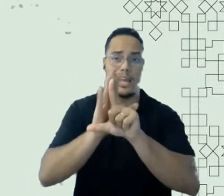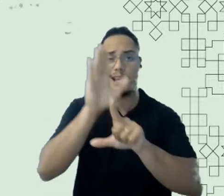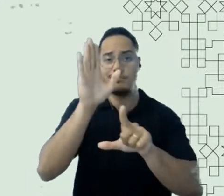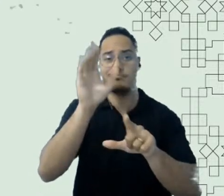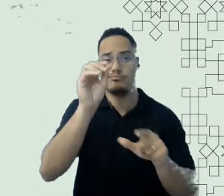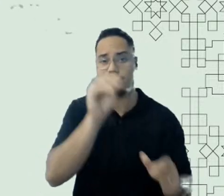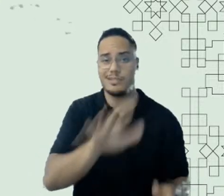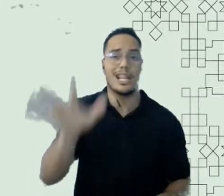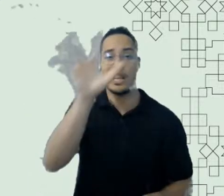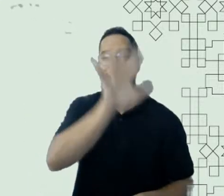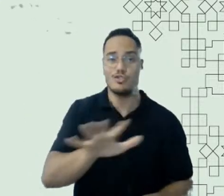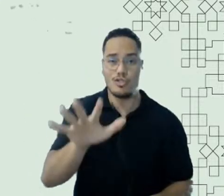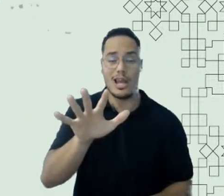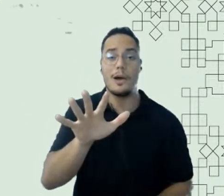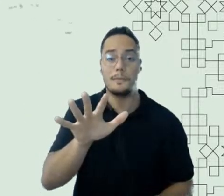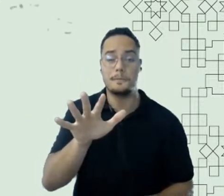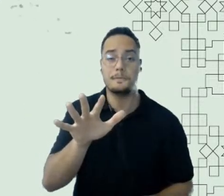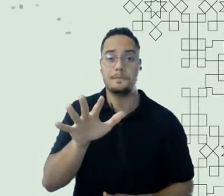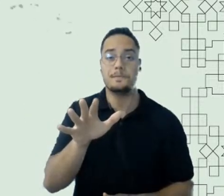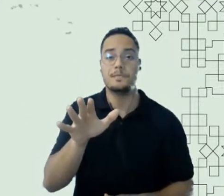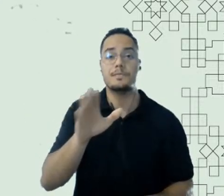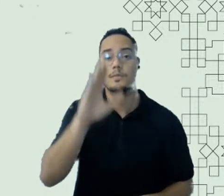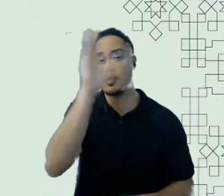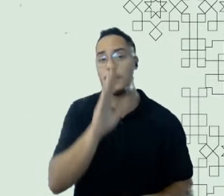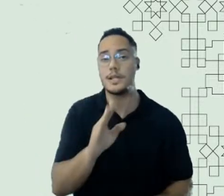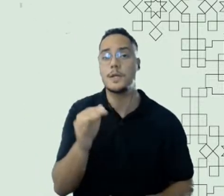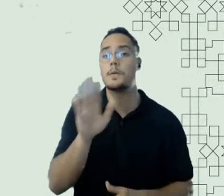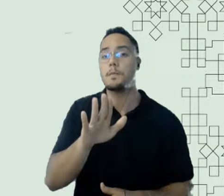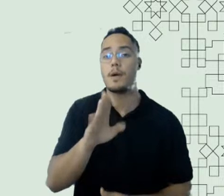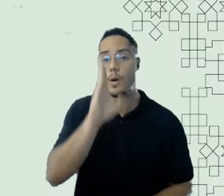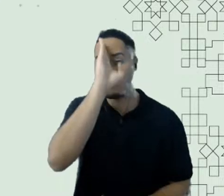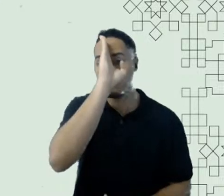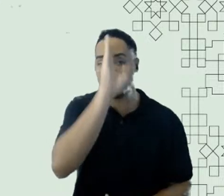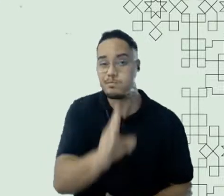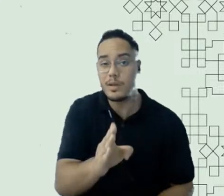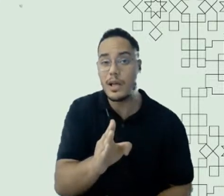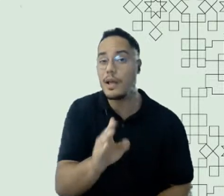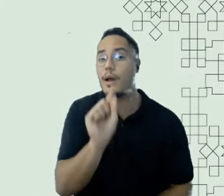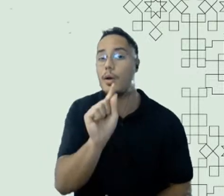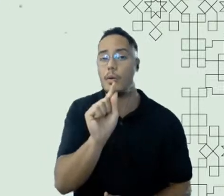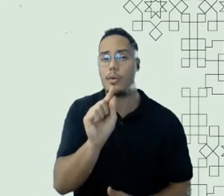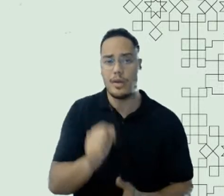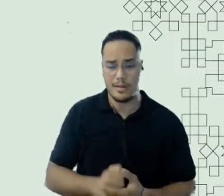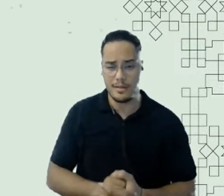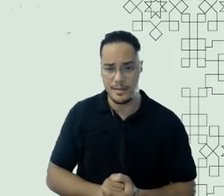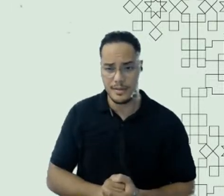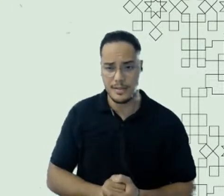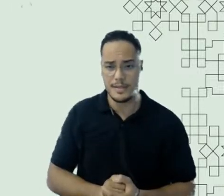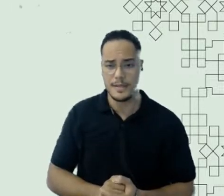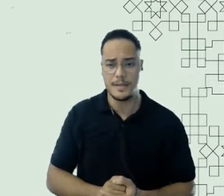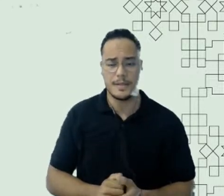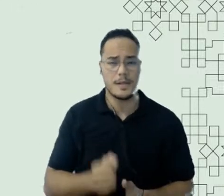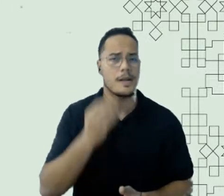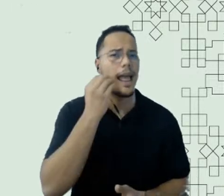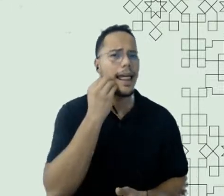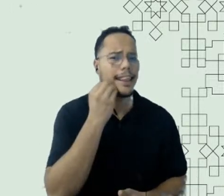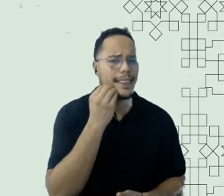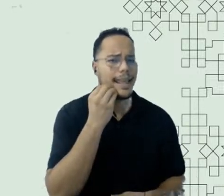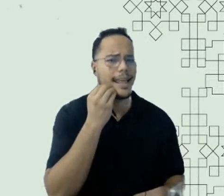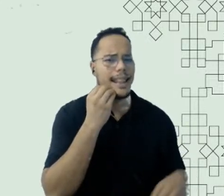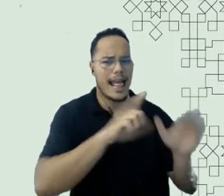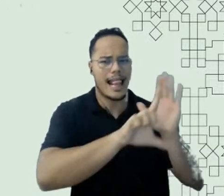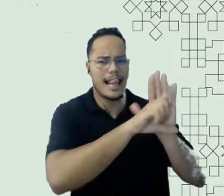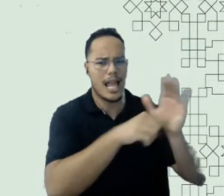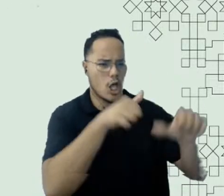to harmonize the national legislation. So it is a different objective than what a national lawmaker